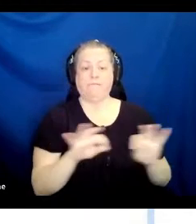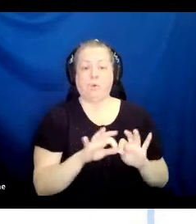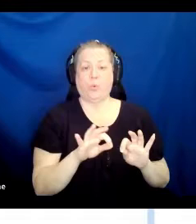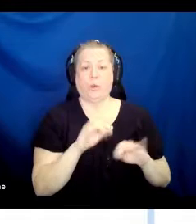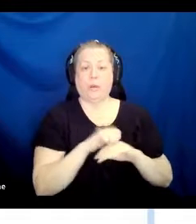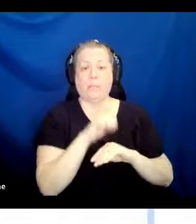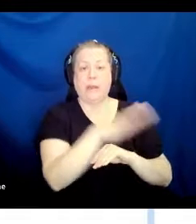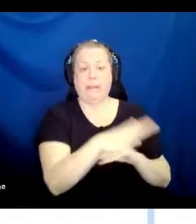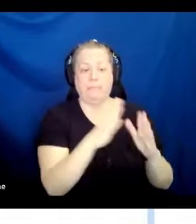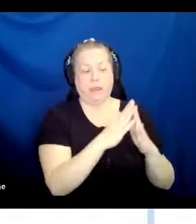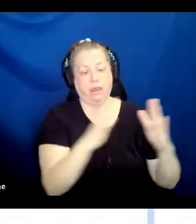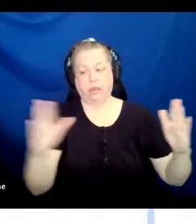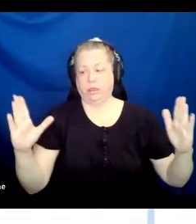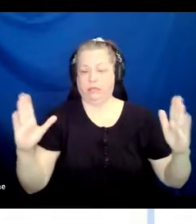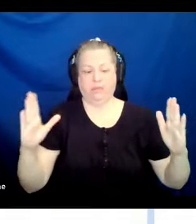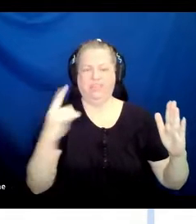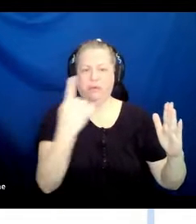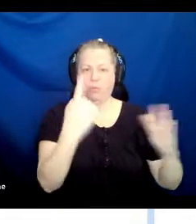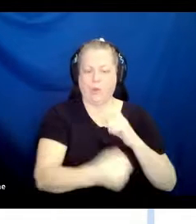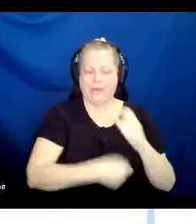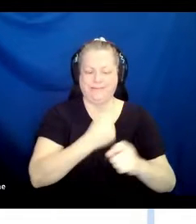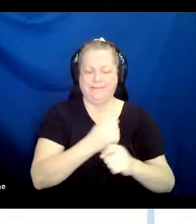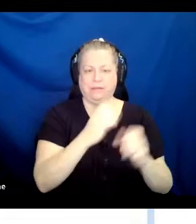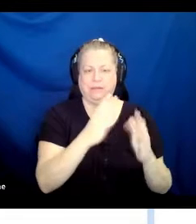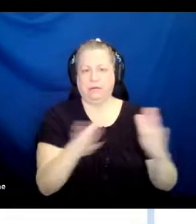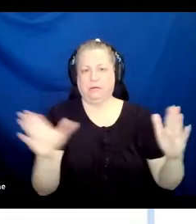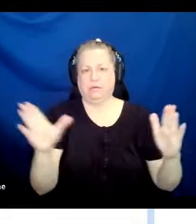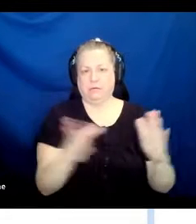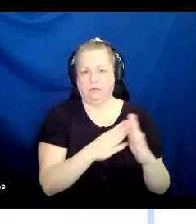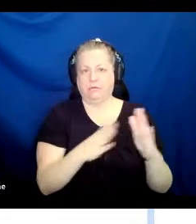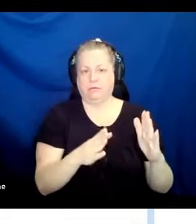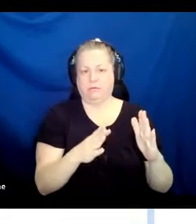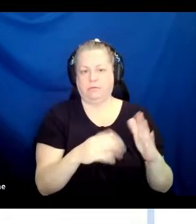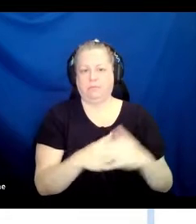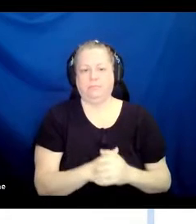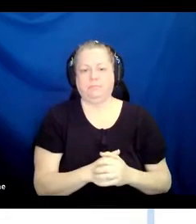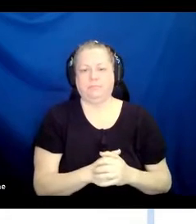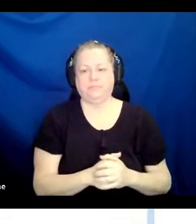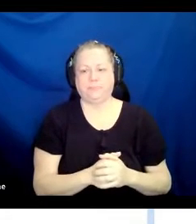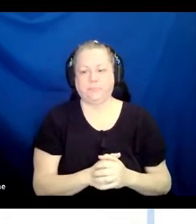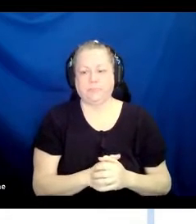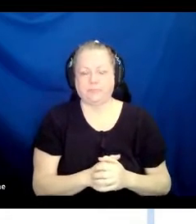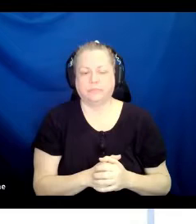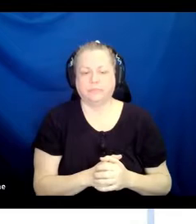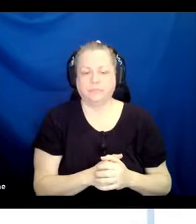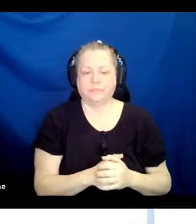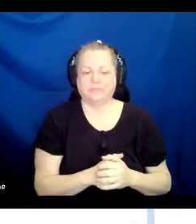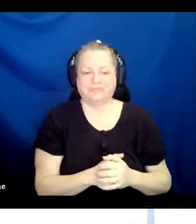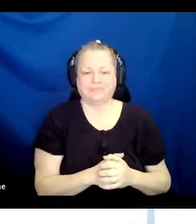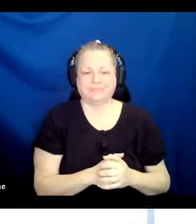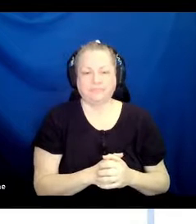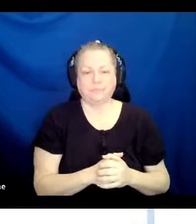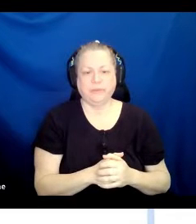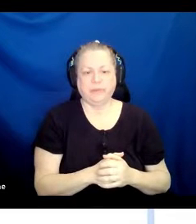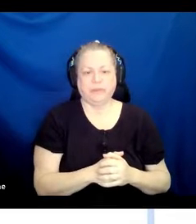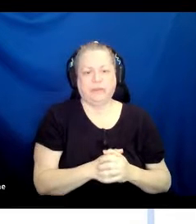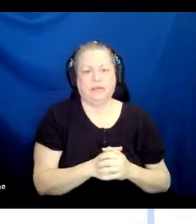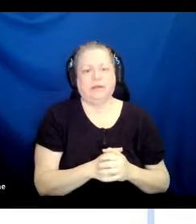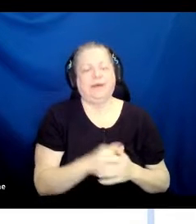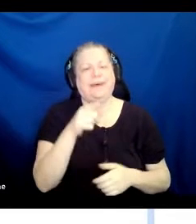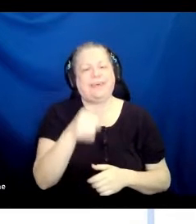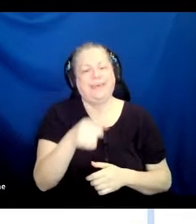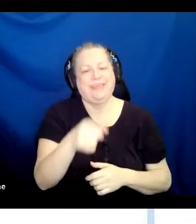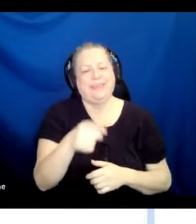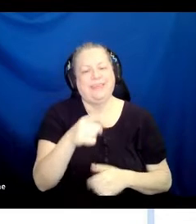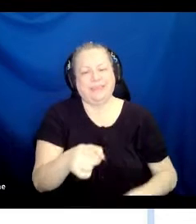time during this 1 year period. So I've heard it said before, and I'm going to say it, this is a marathon, not a sprint.